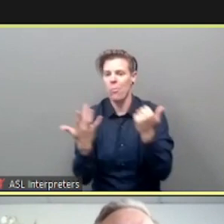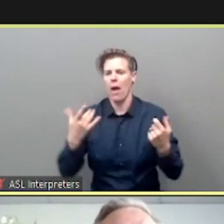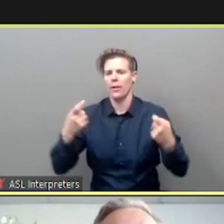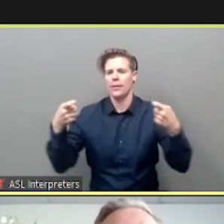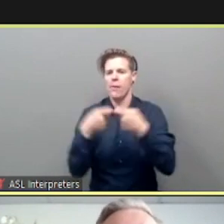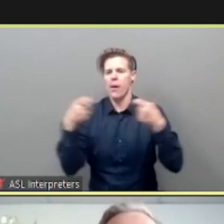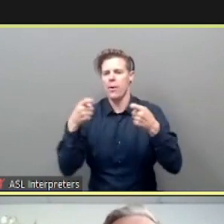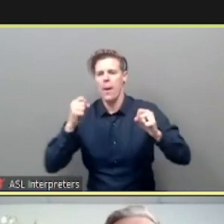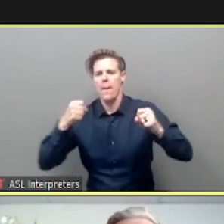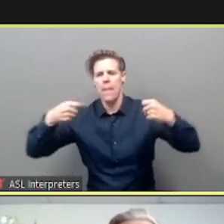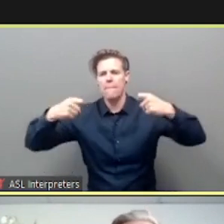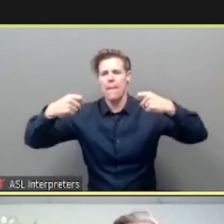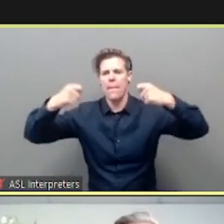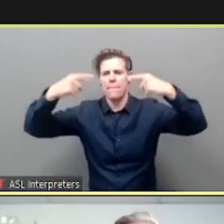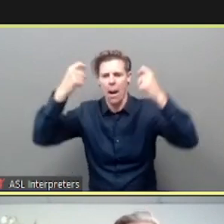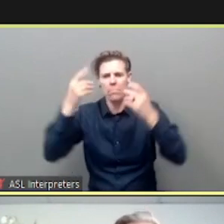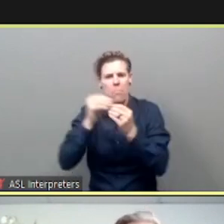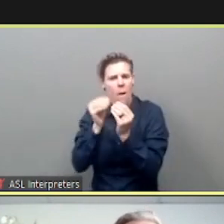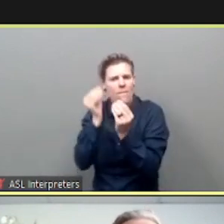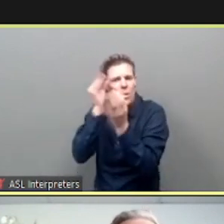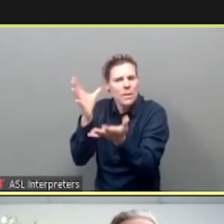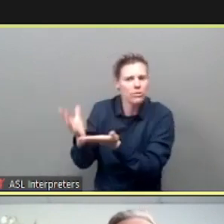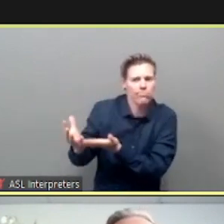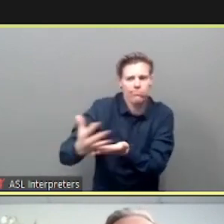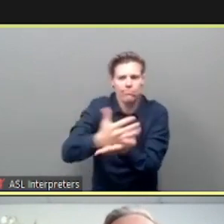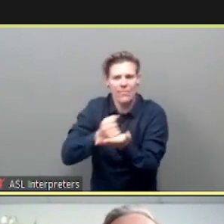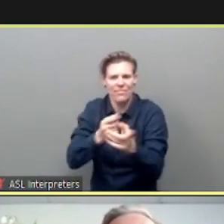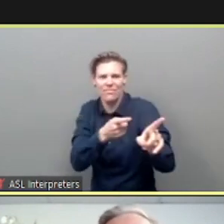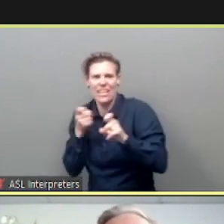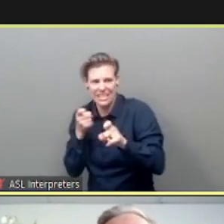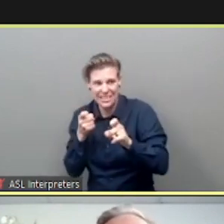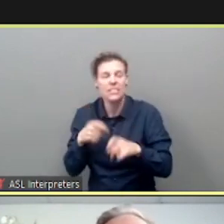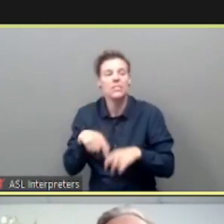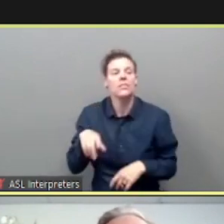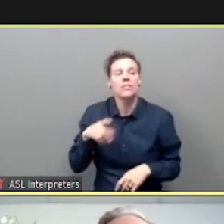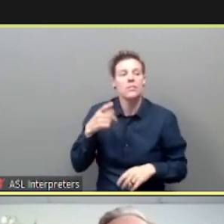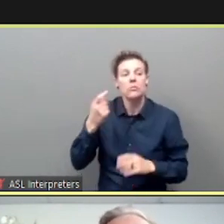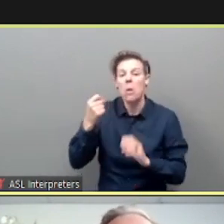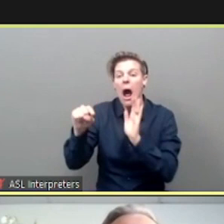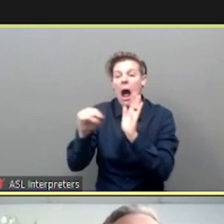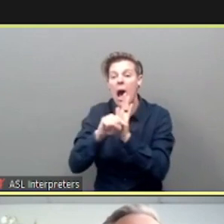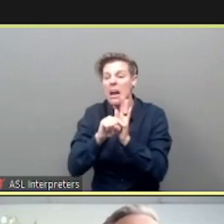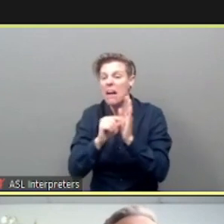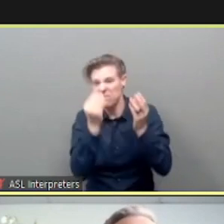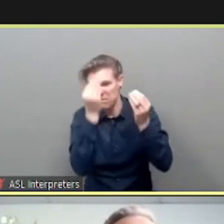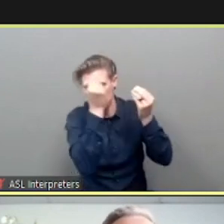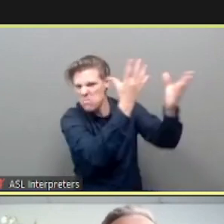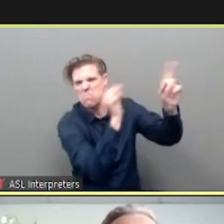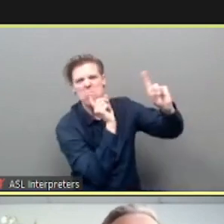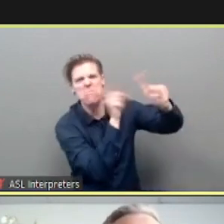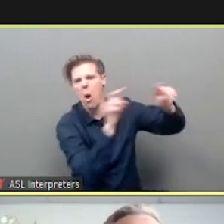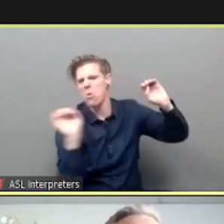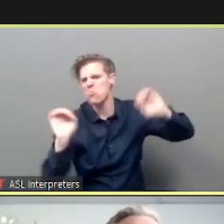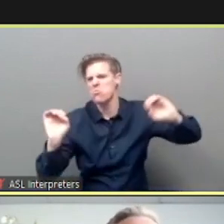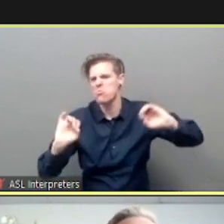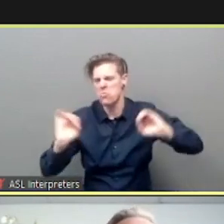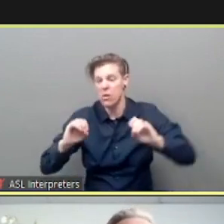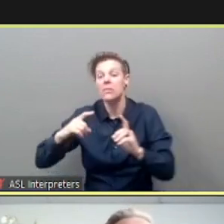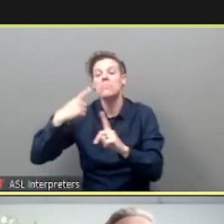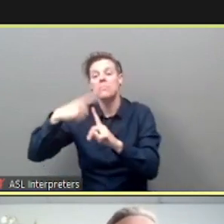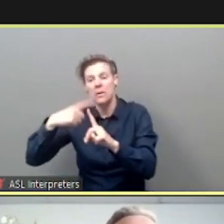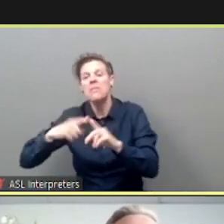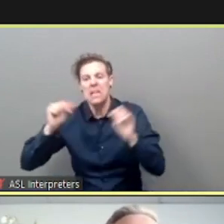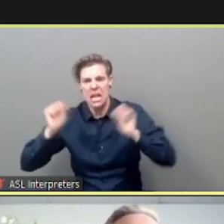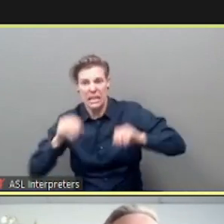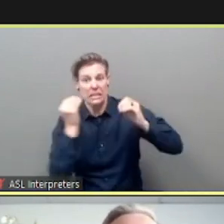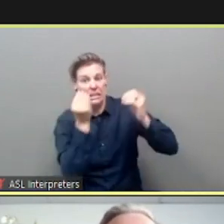so we may be losing some negative tests from the denominator, but nonetheless, we don't like to see the